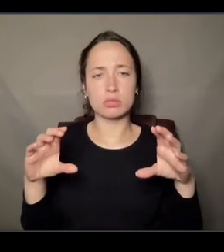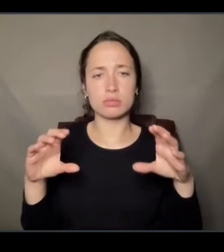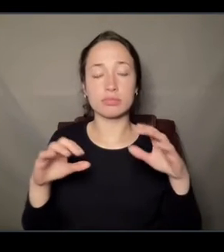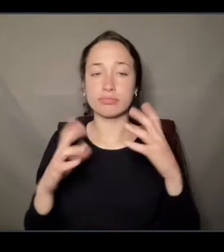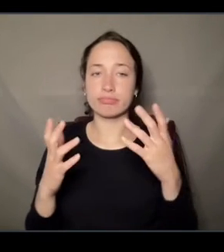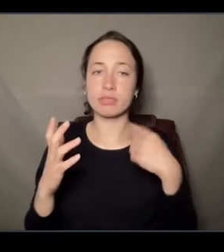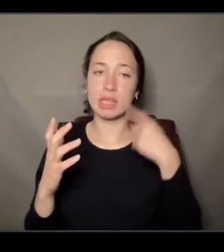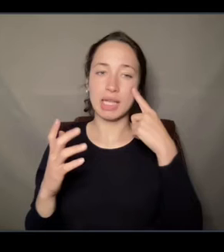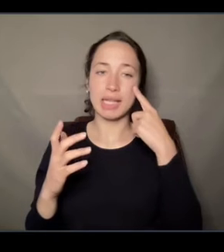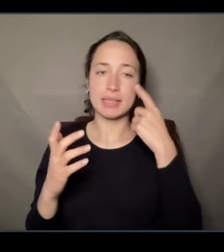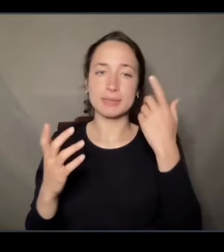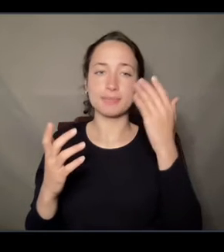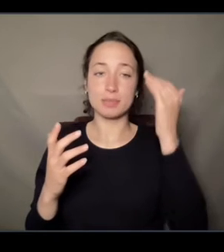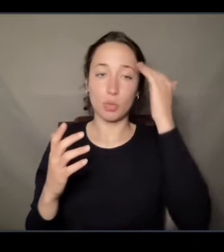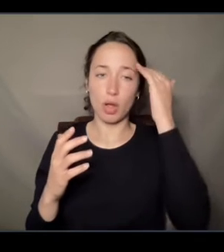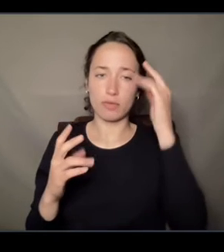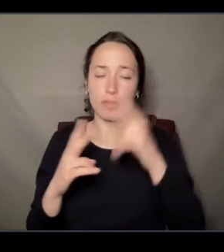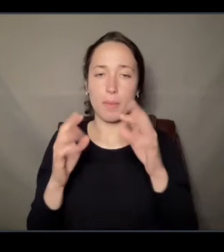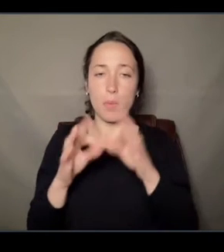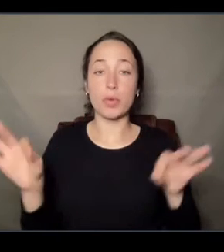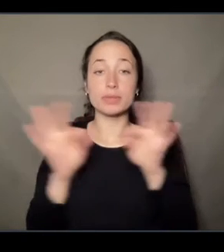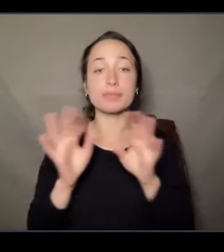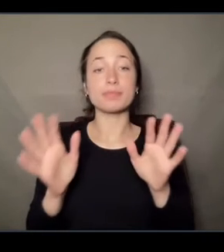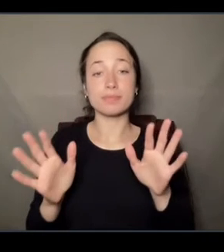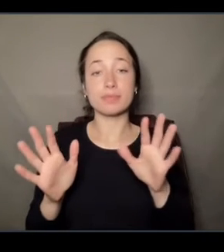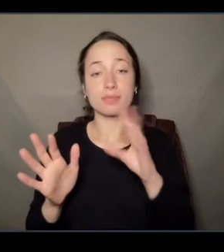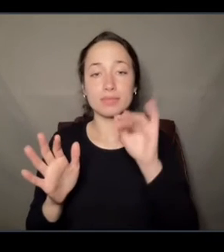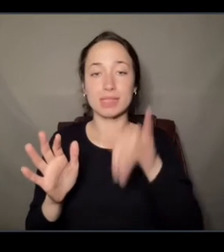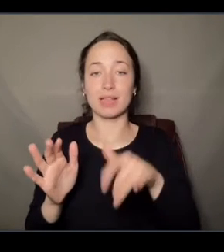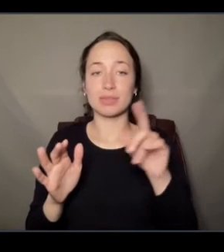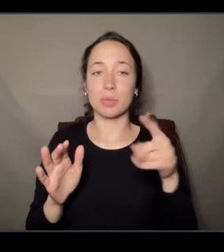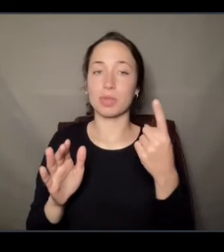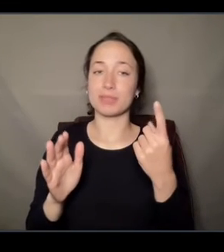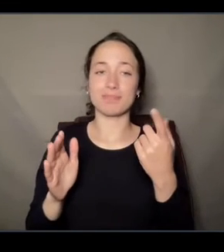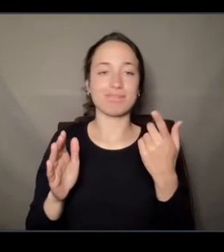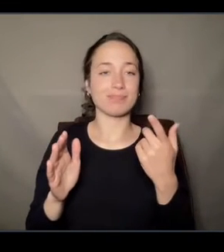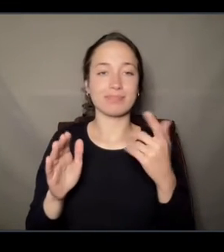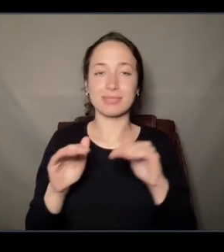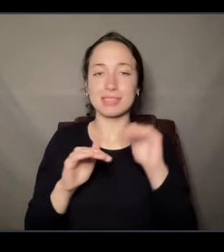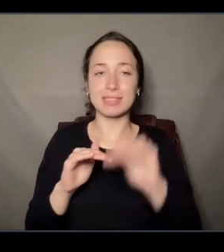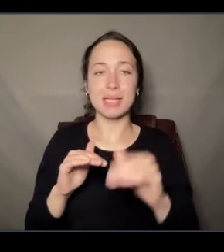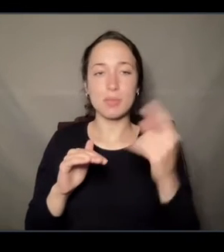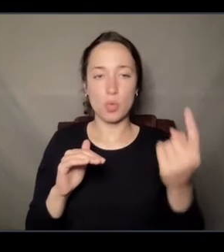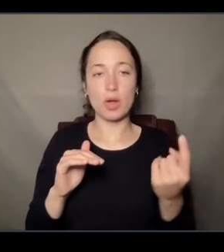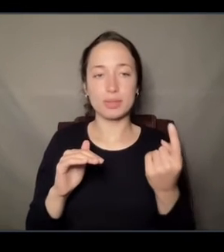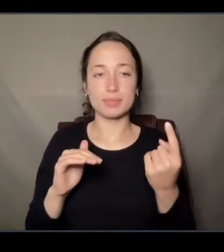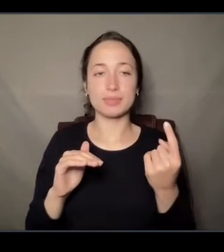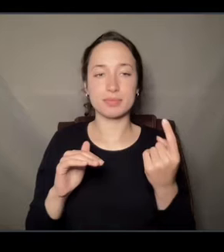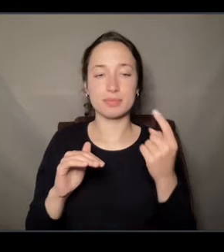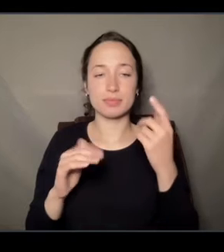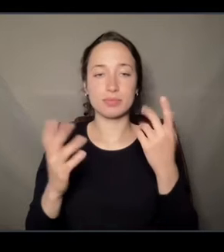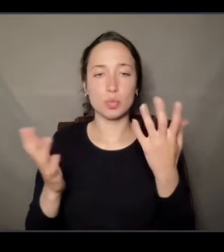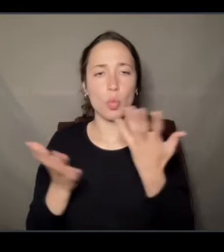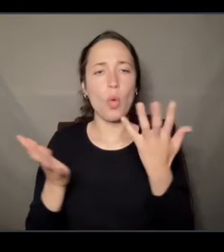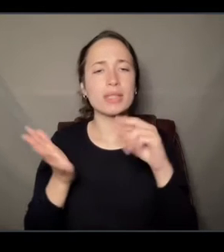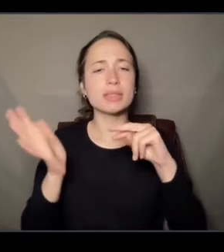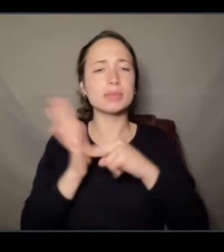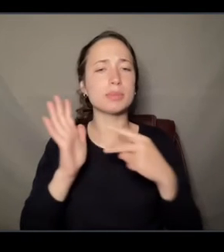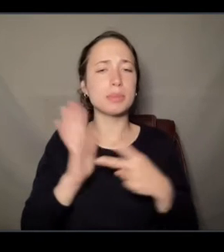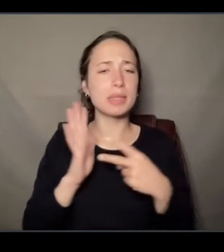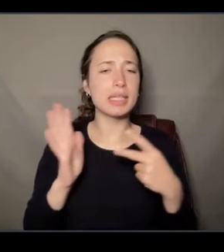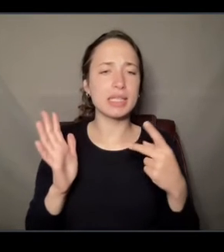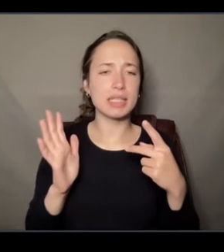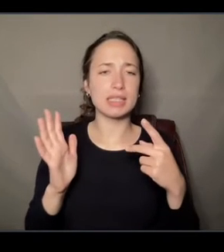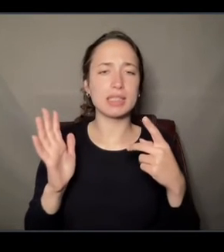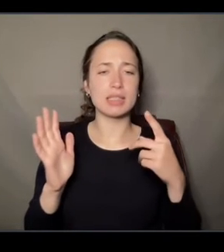lift. So I think awareness is very important, and that's just only step one, is like, what does